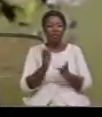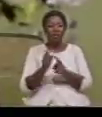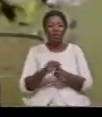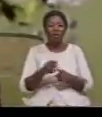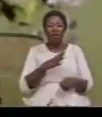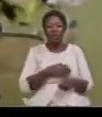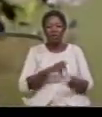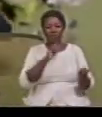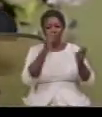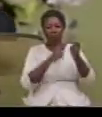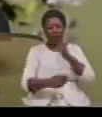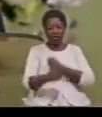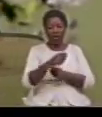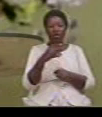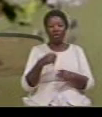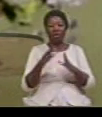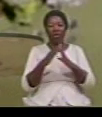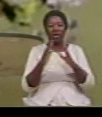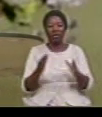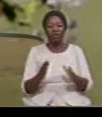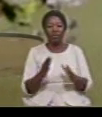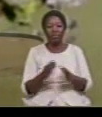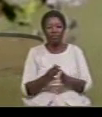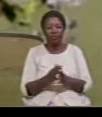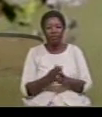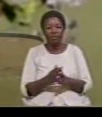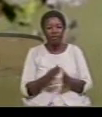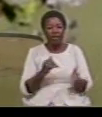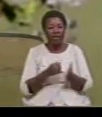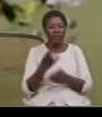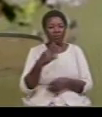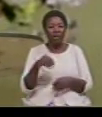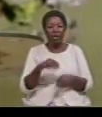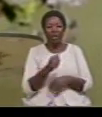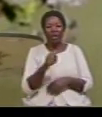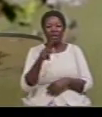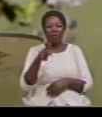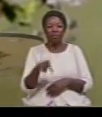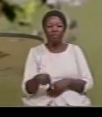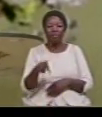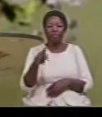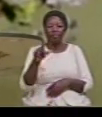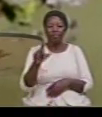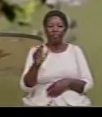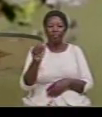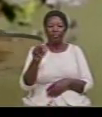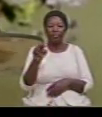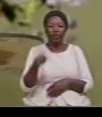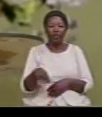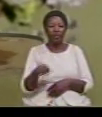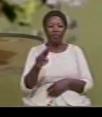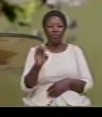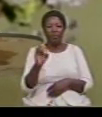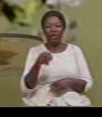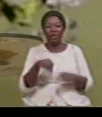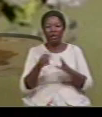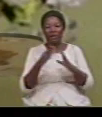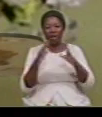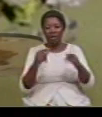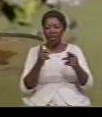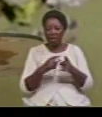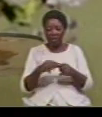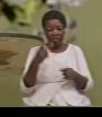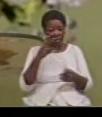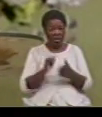If you read from in chapter, we realize from the passage we have read, here we see the concern of God over the